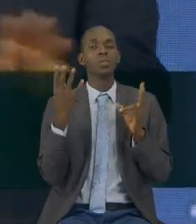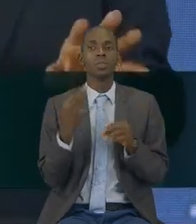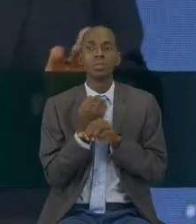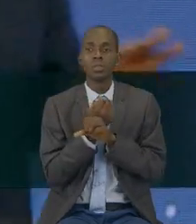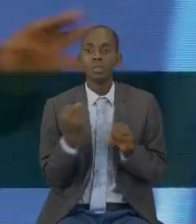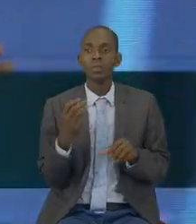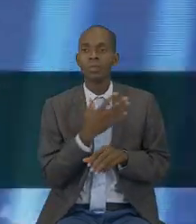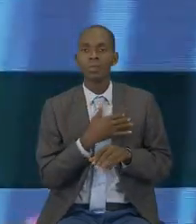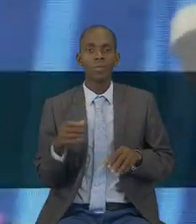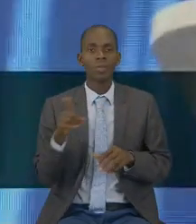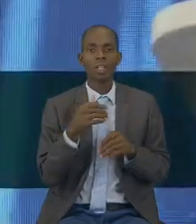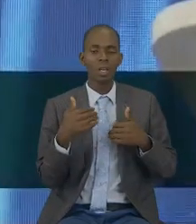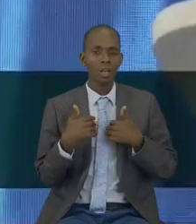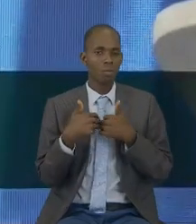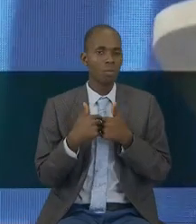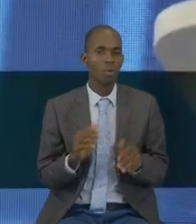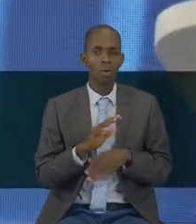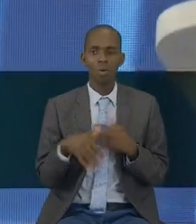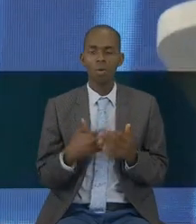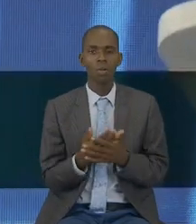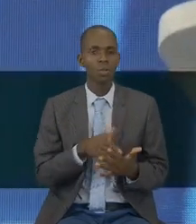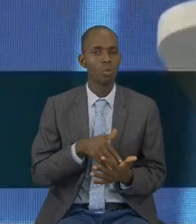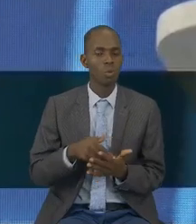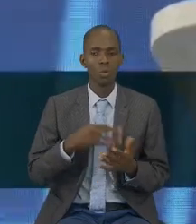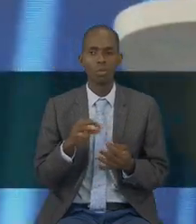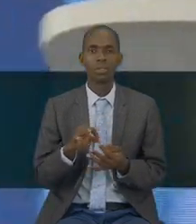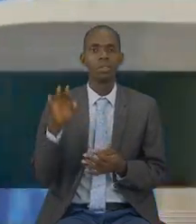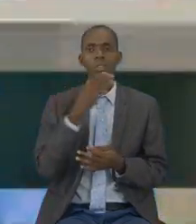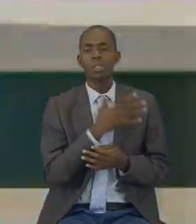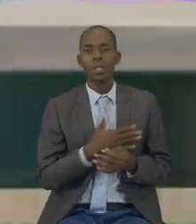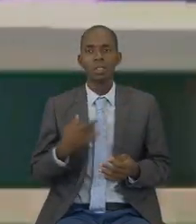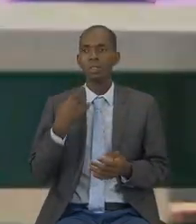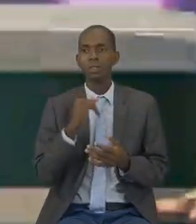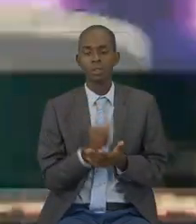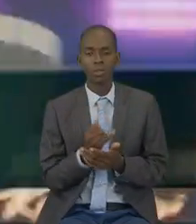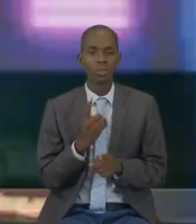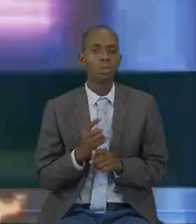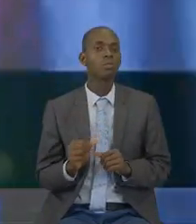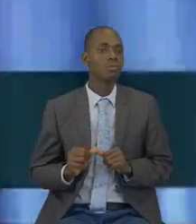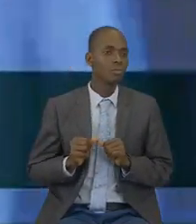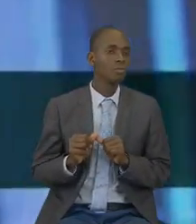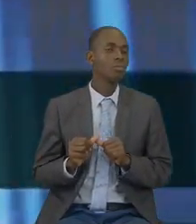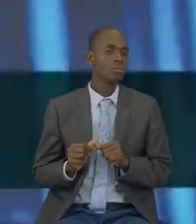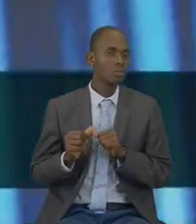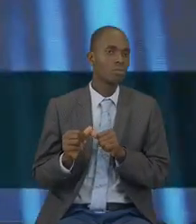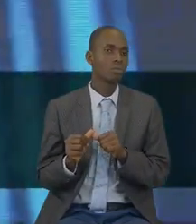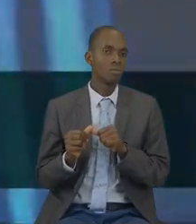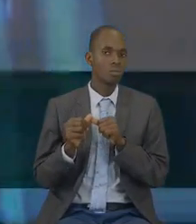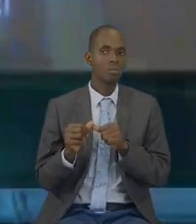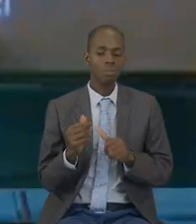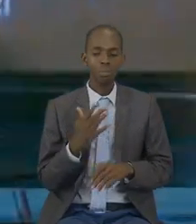and they have lost all the witness of the Spirit, and they still keep on, they still keep on. My